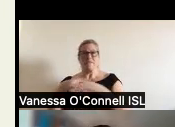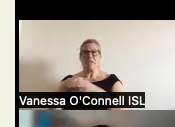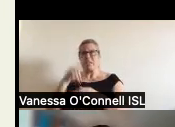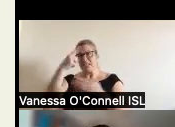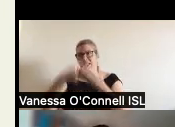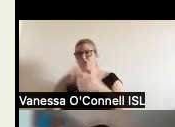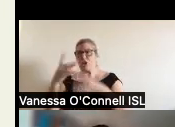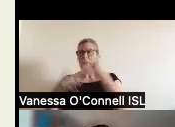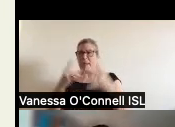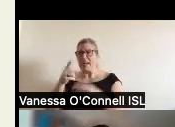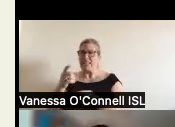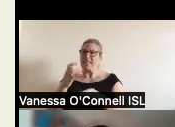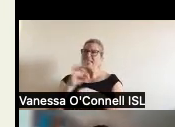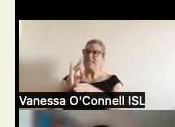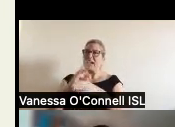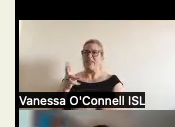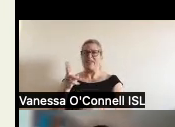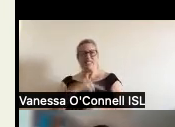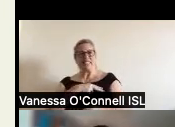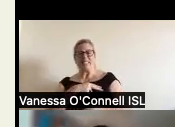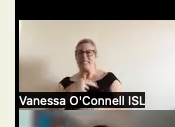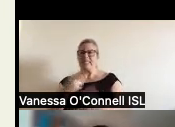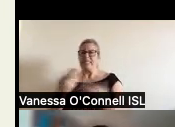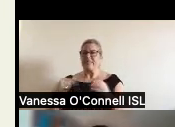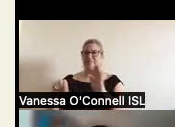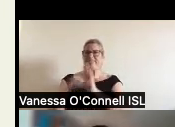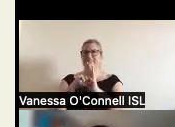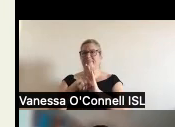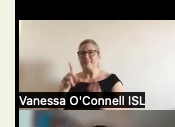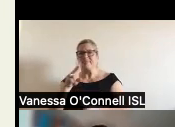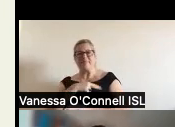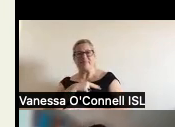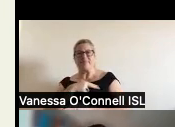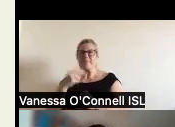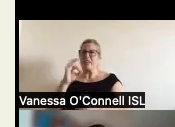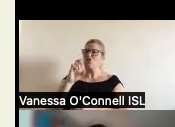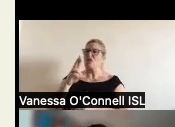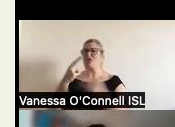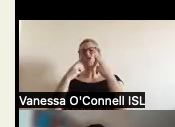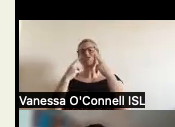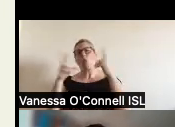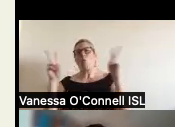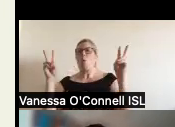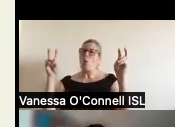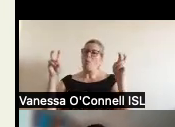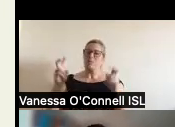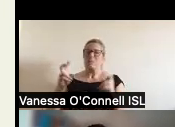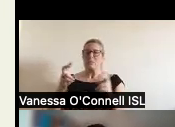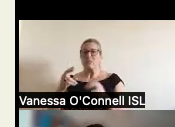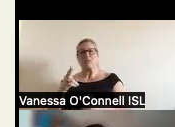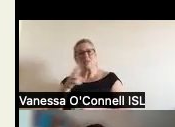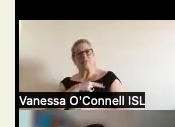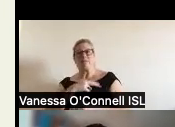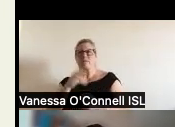these stereotypes and gender norms or these normative gender roles and